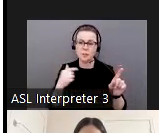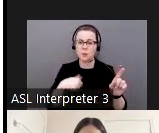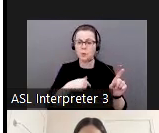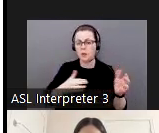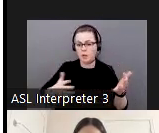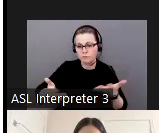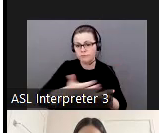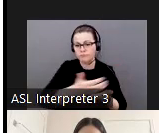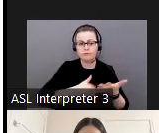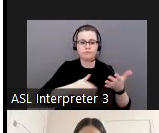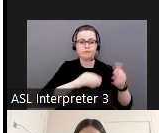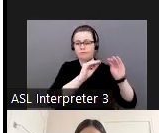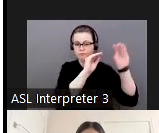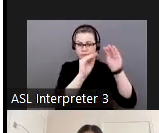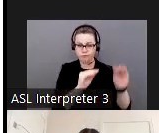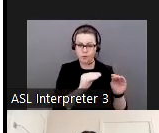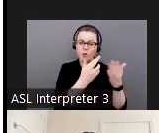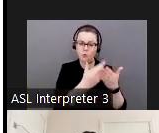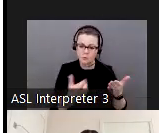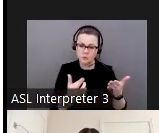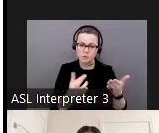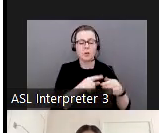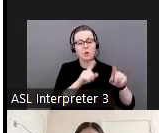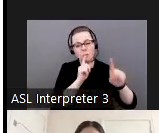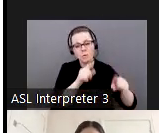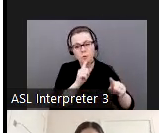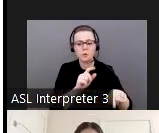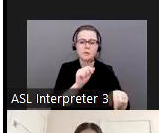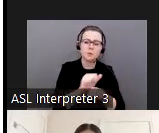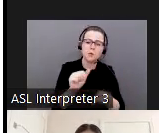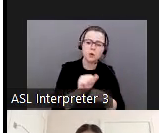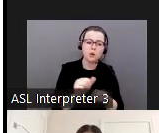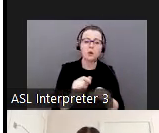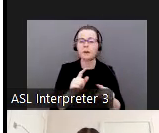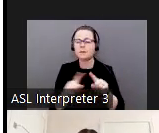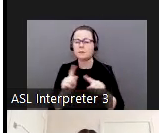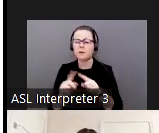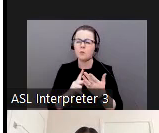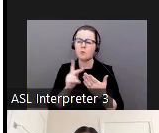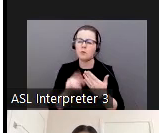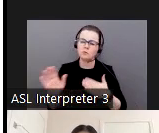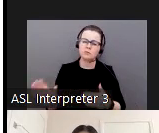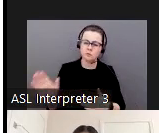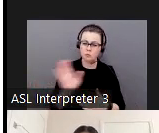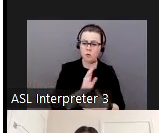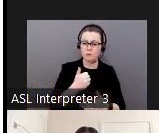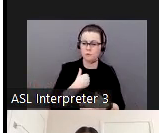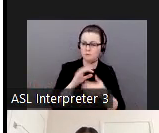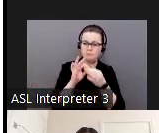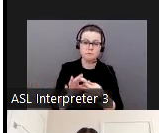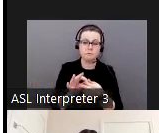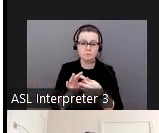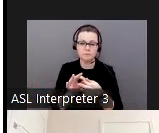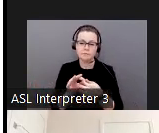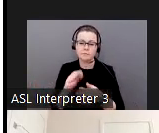resources, reports, work, initiatives taking place across the country relating to the